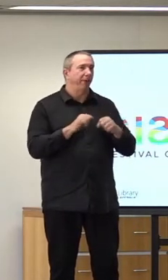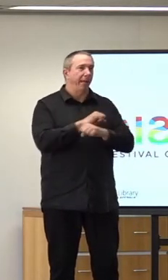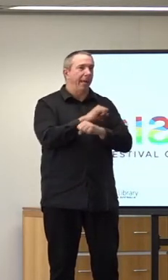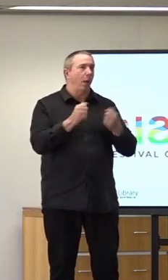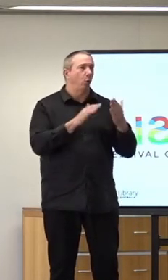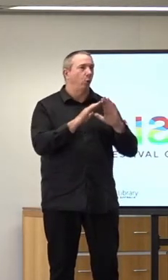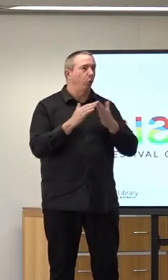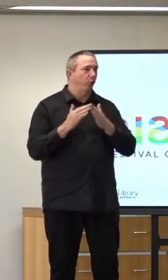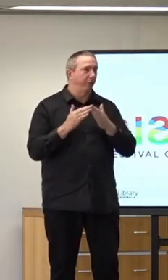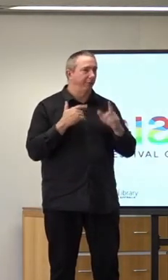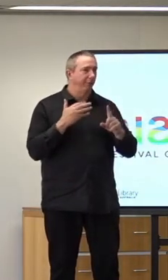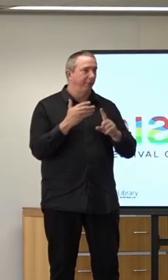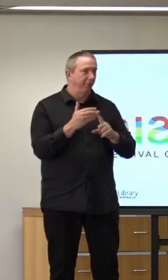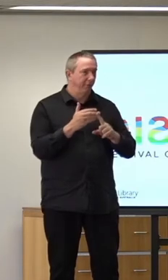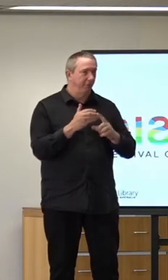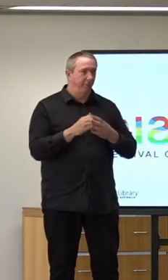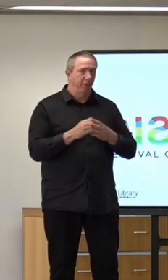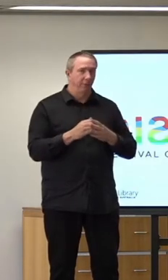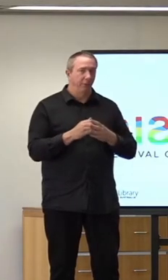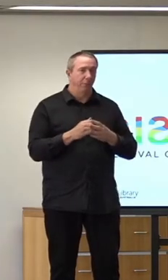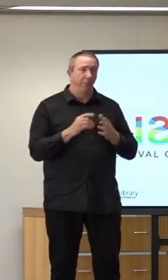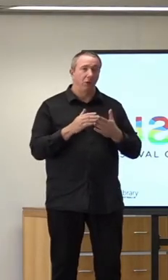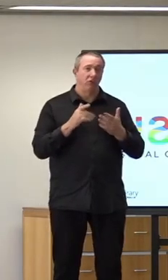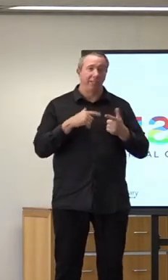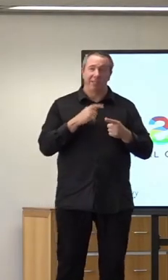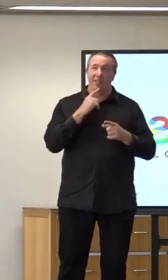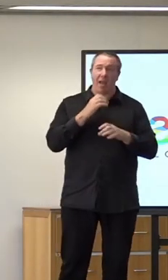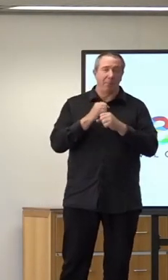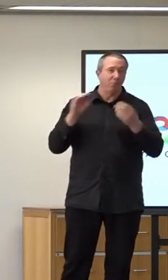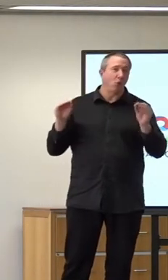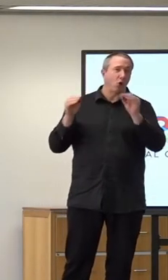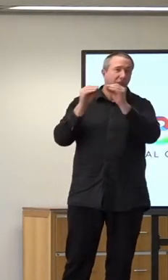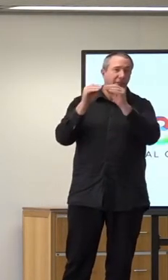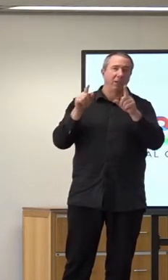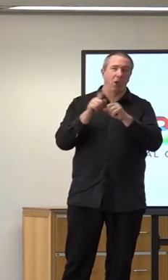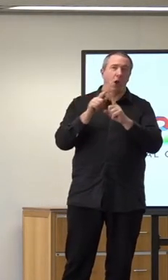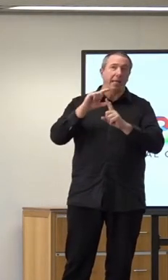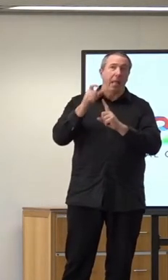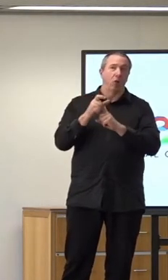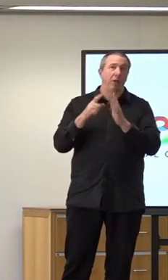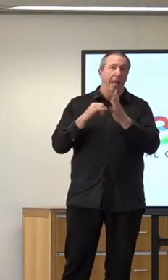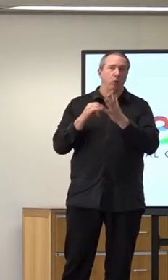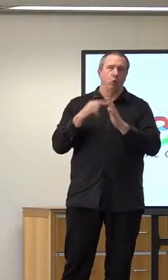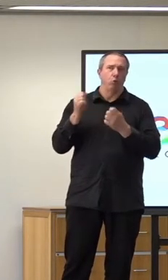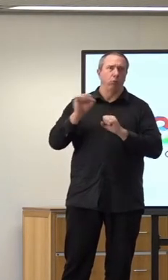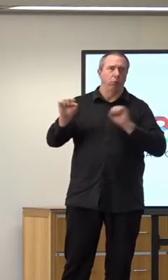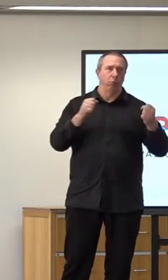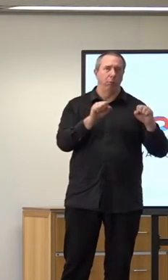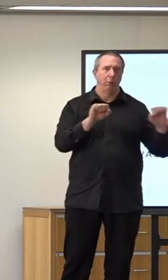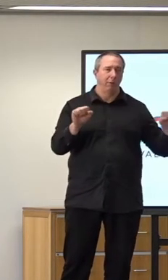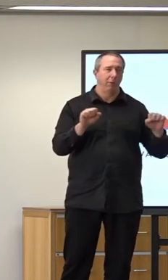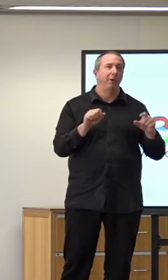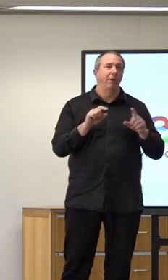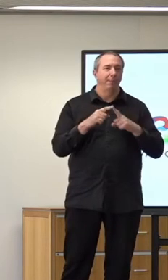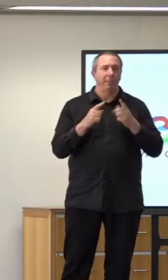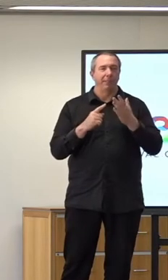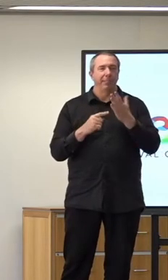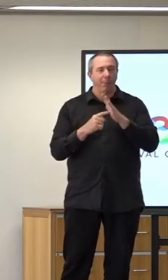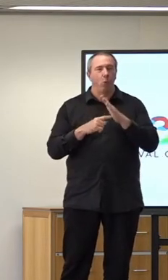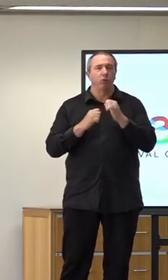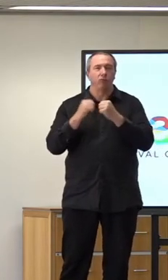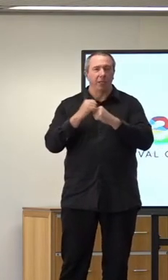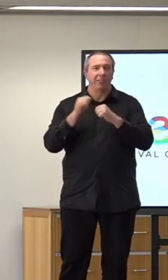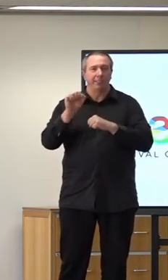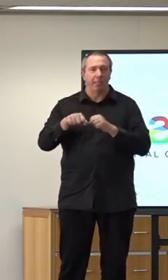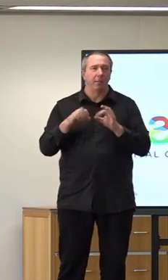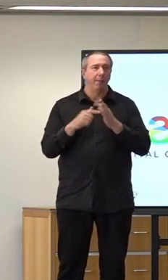of our community, and the bureaucracies that surround them as cultural assets are also important structures. I think as long as they're used